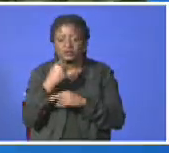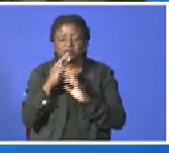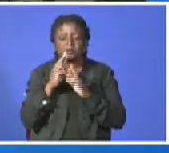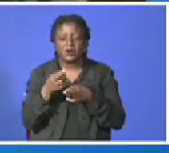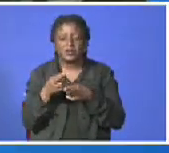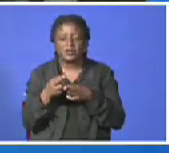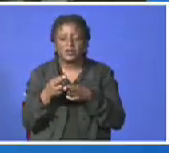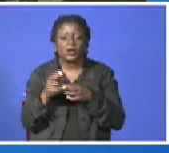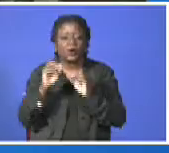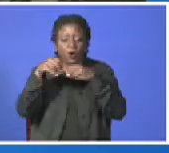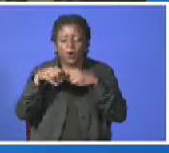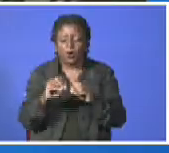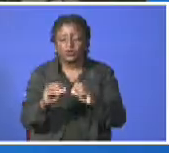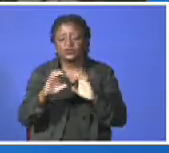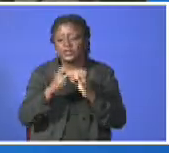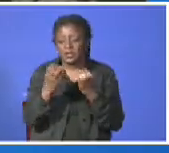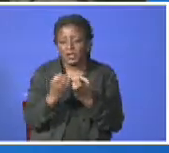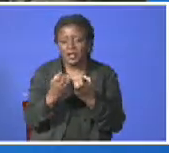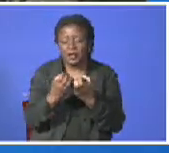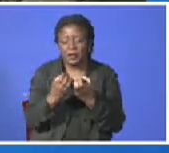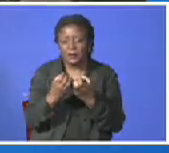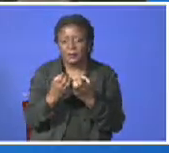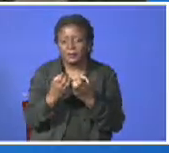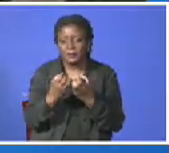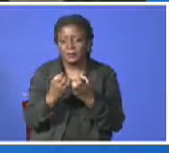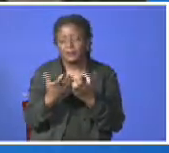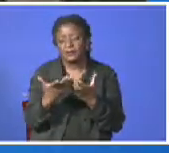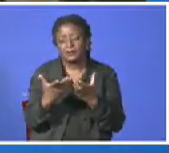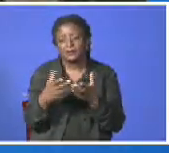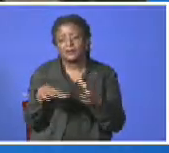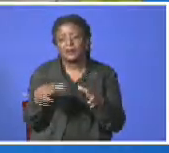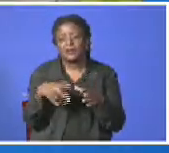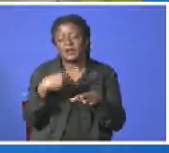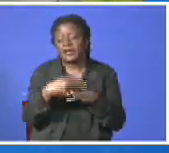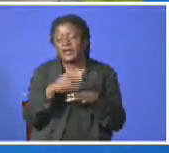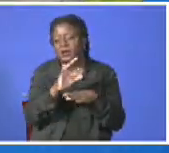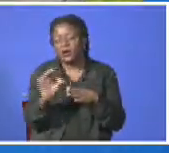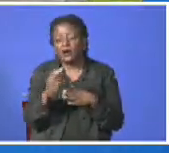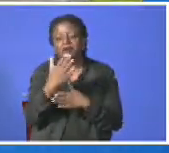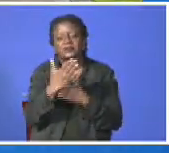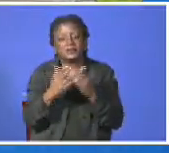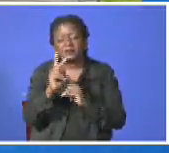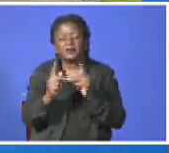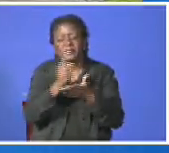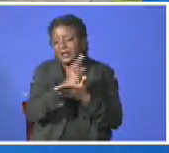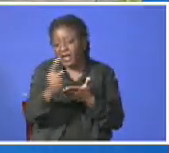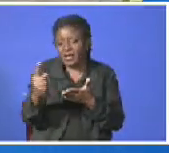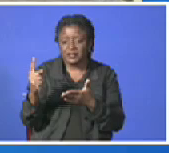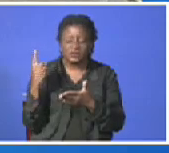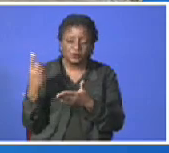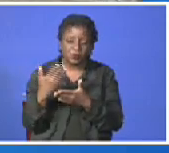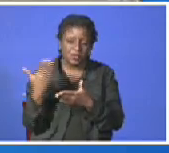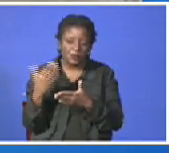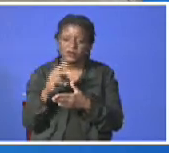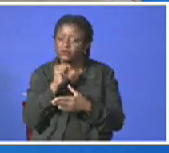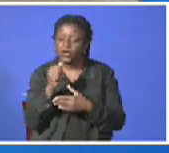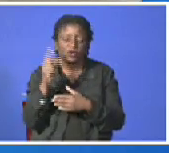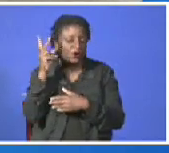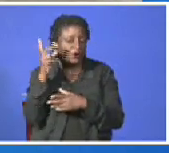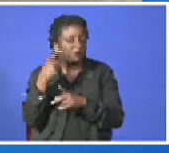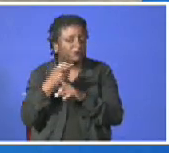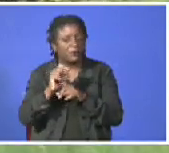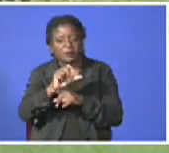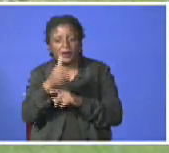have made some persons redundant last week. So we've not heard from any of the other properties. We're still waiting to